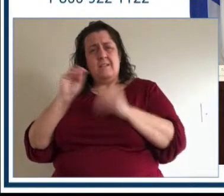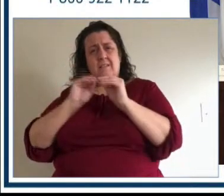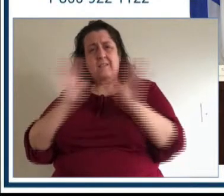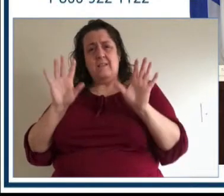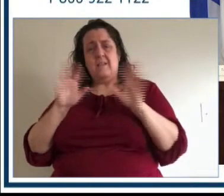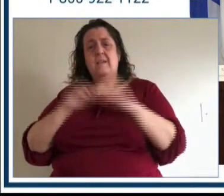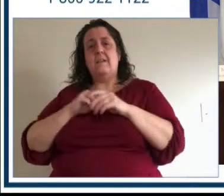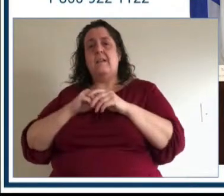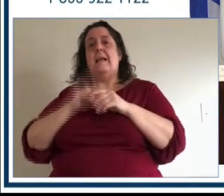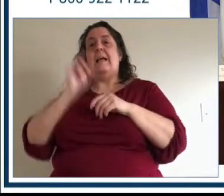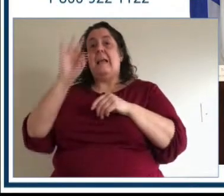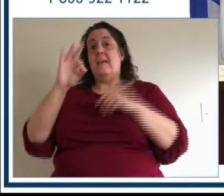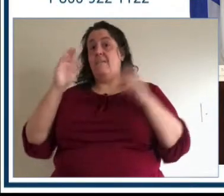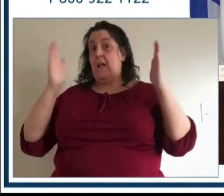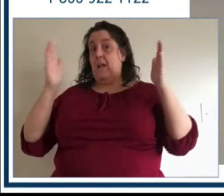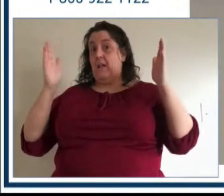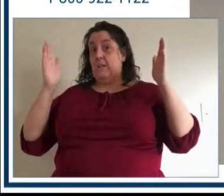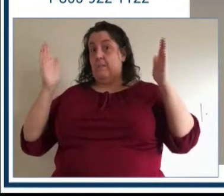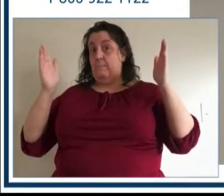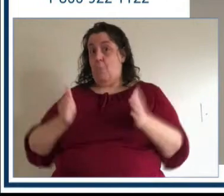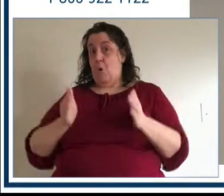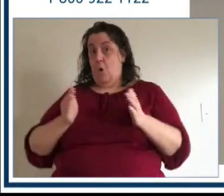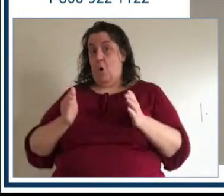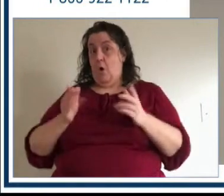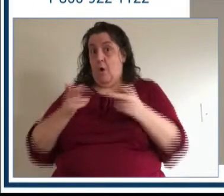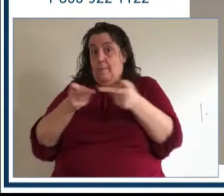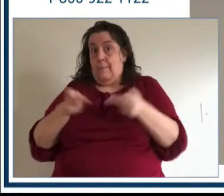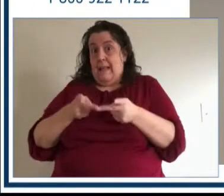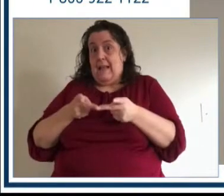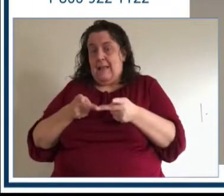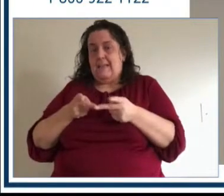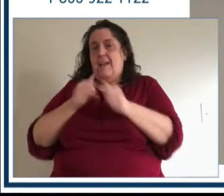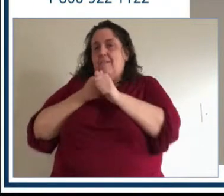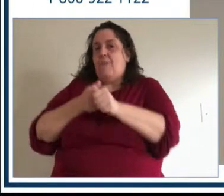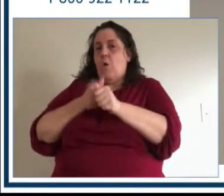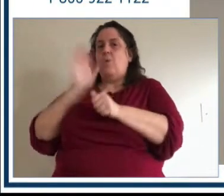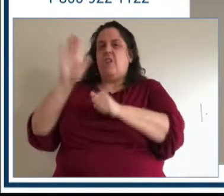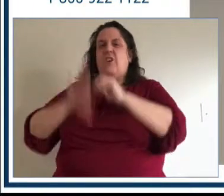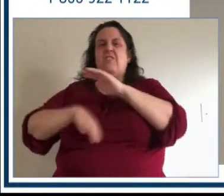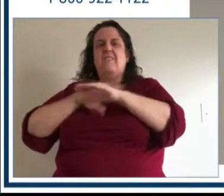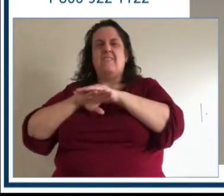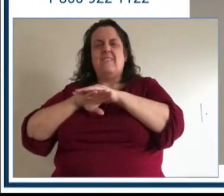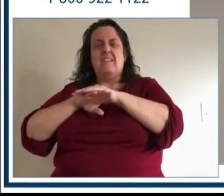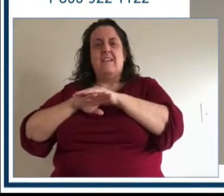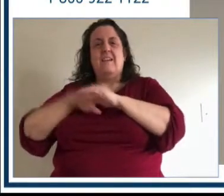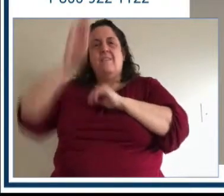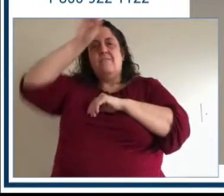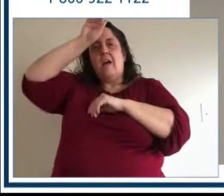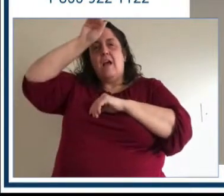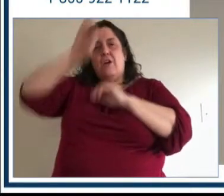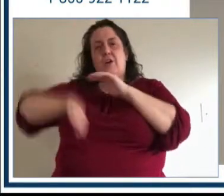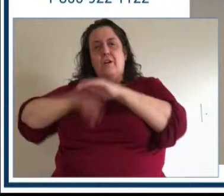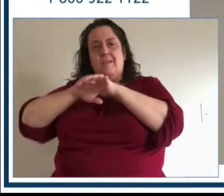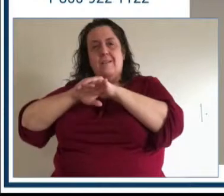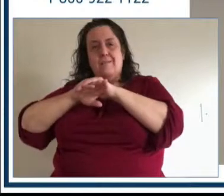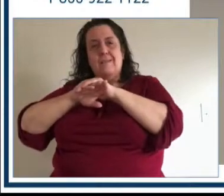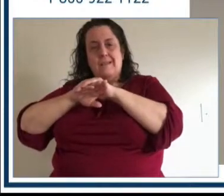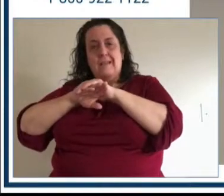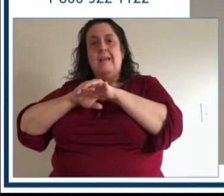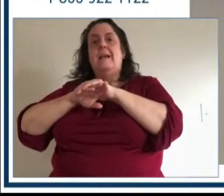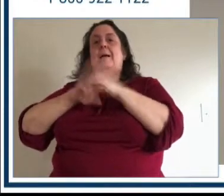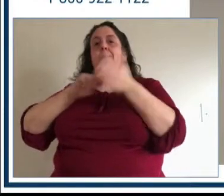small facility, it's 50. They all have like a legal fire code kind of capacity. So it's up